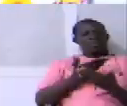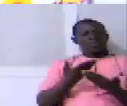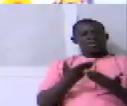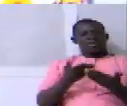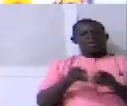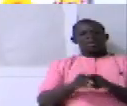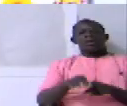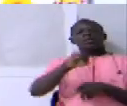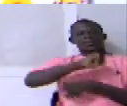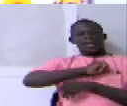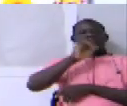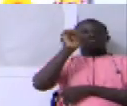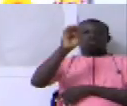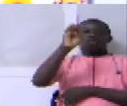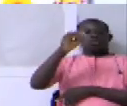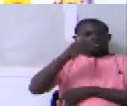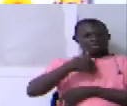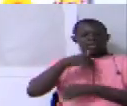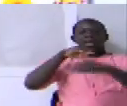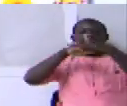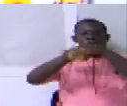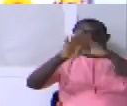called me to his office.